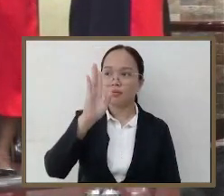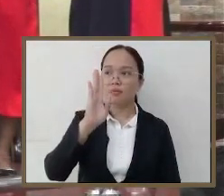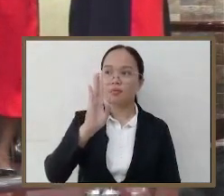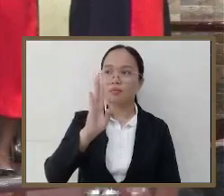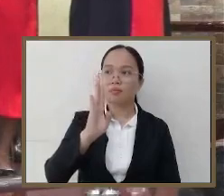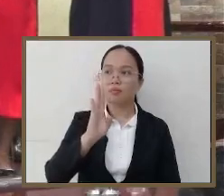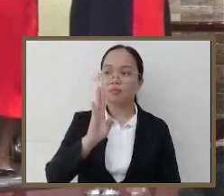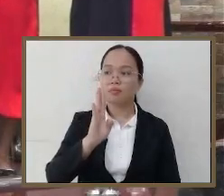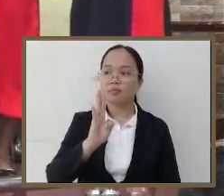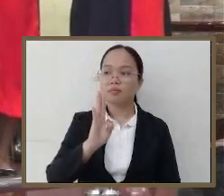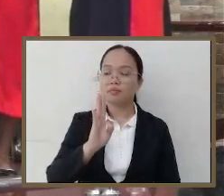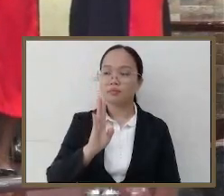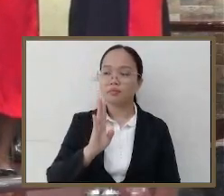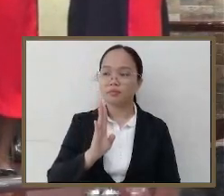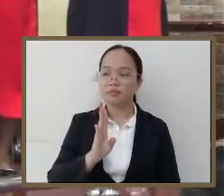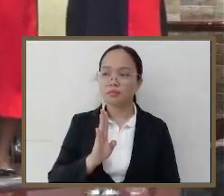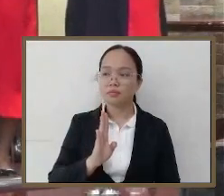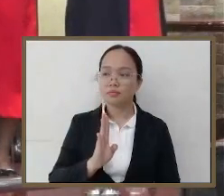God